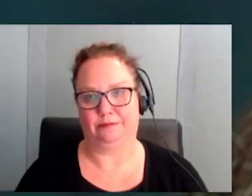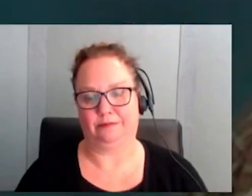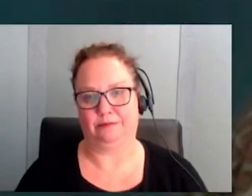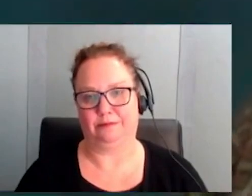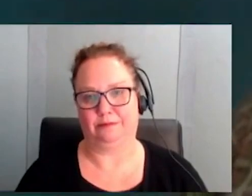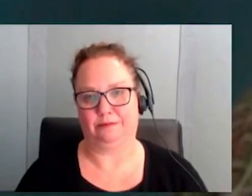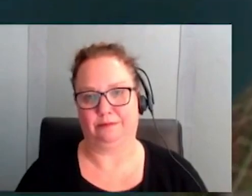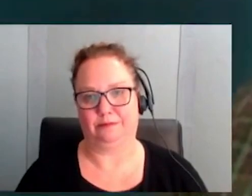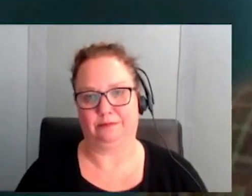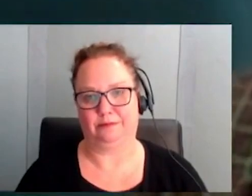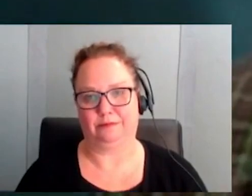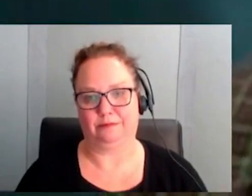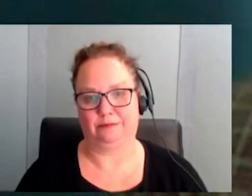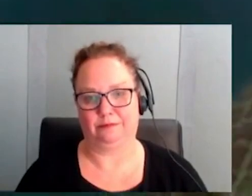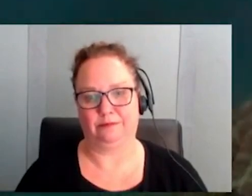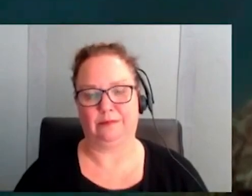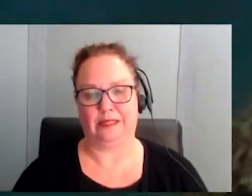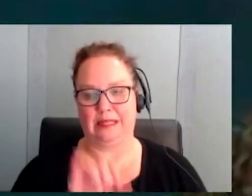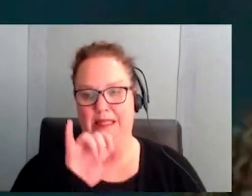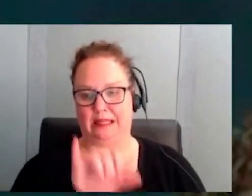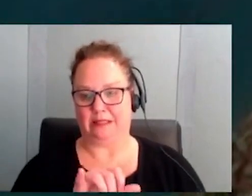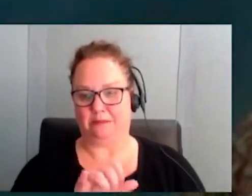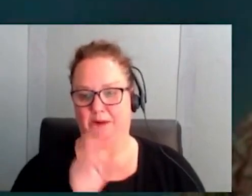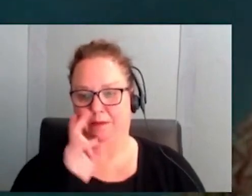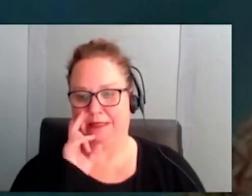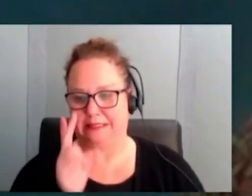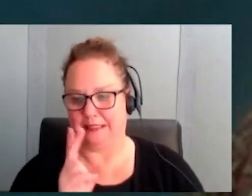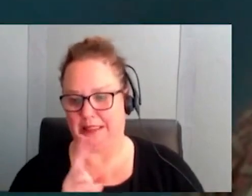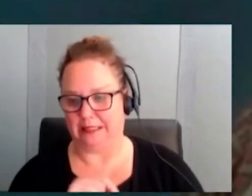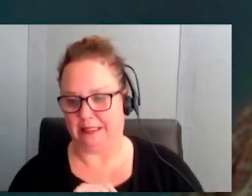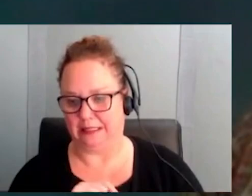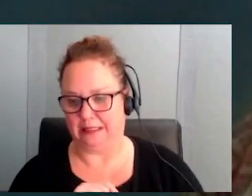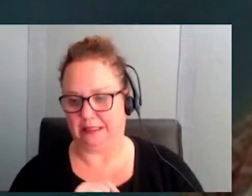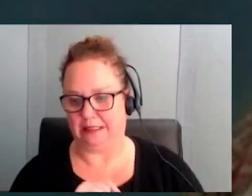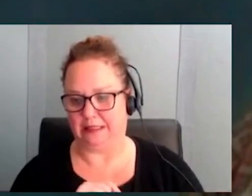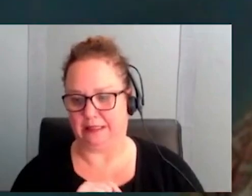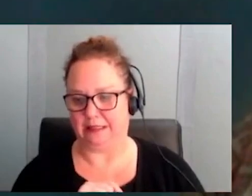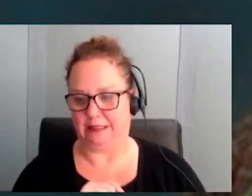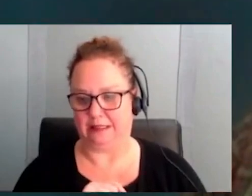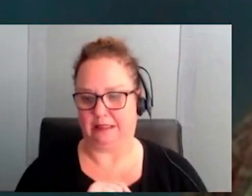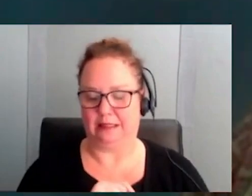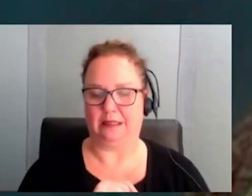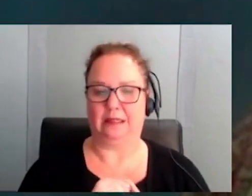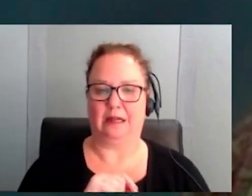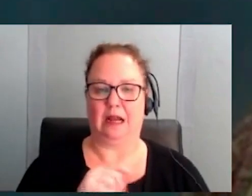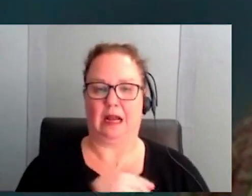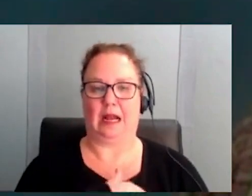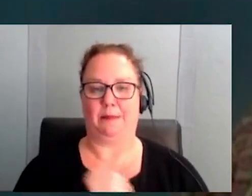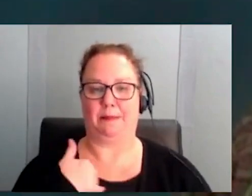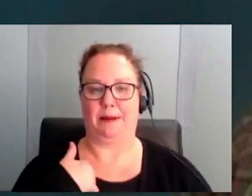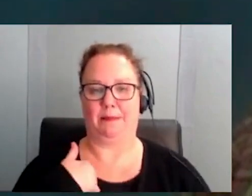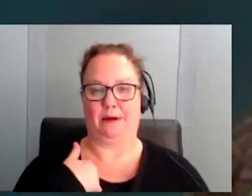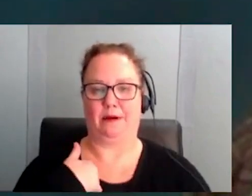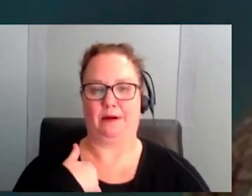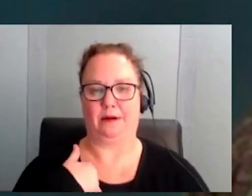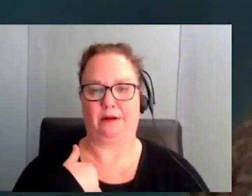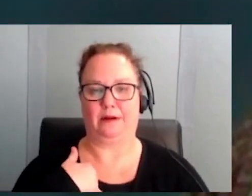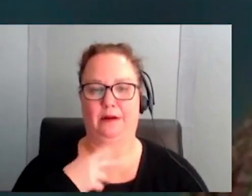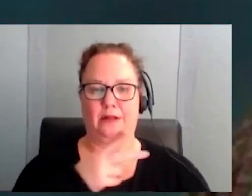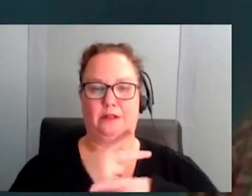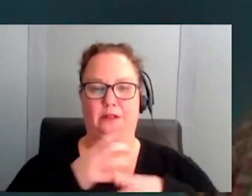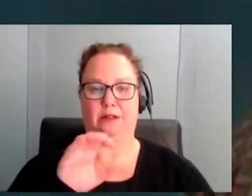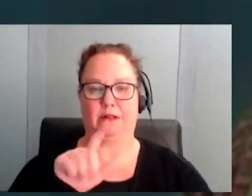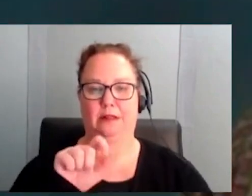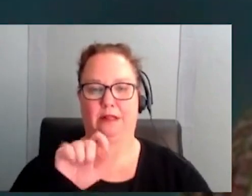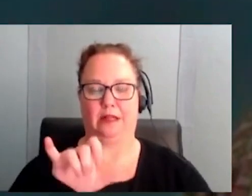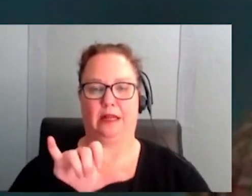Gary, go ahead. That's something that we've been seeing, and I'm a member of I'm the supervisor of the Clay County